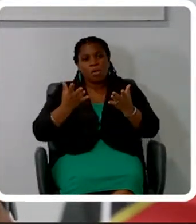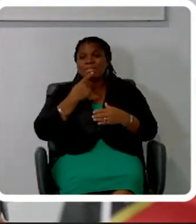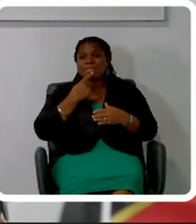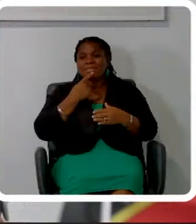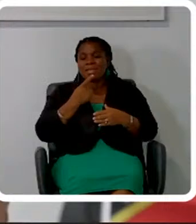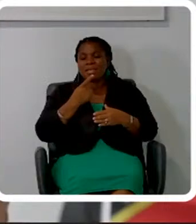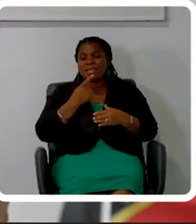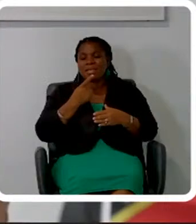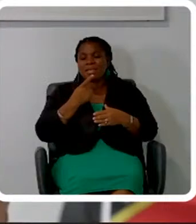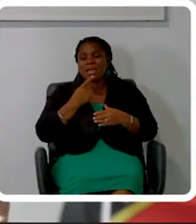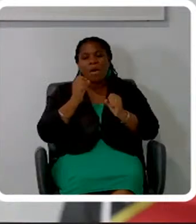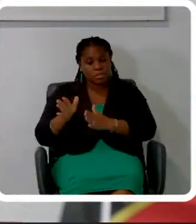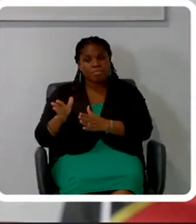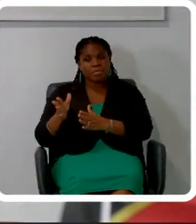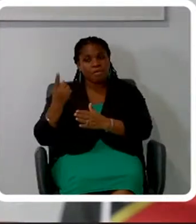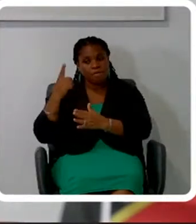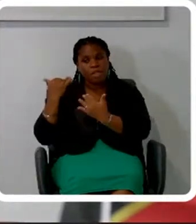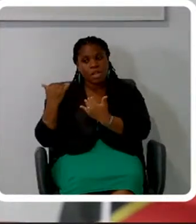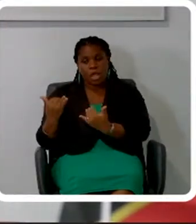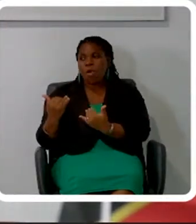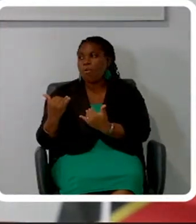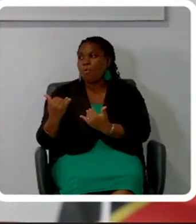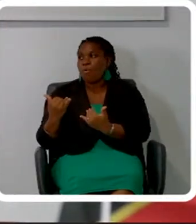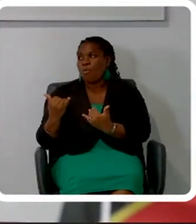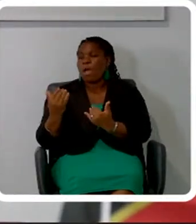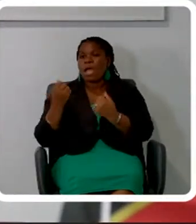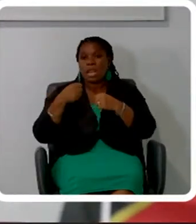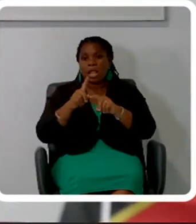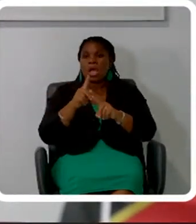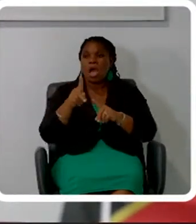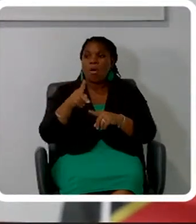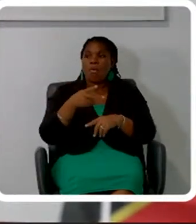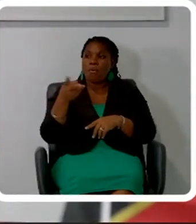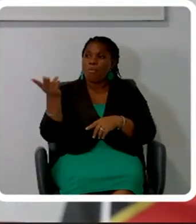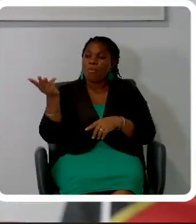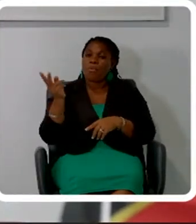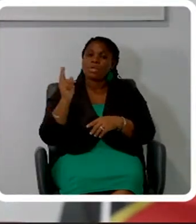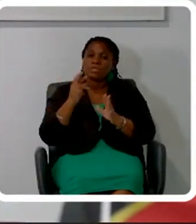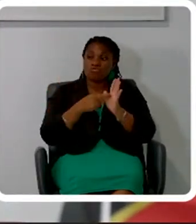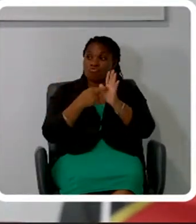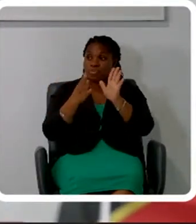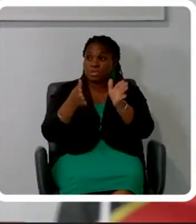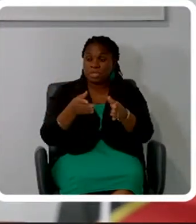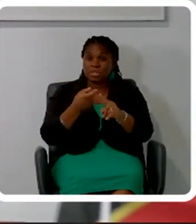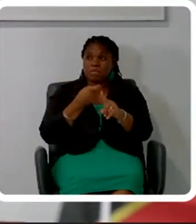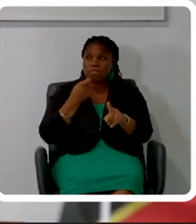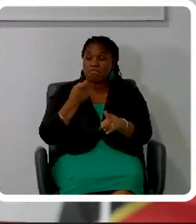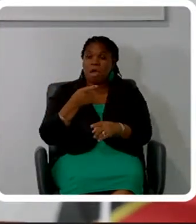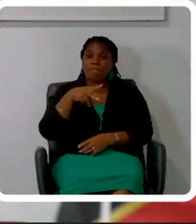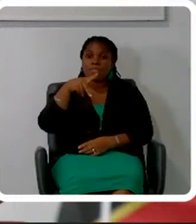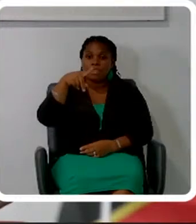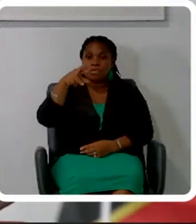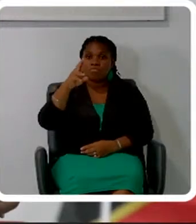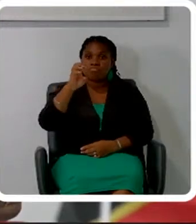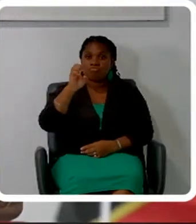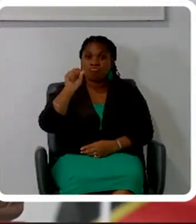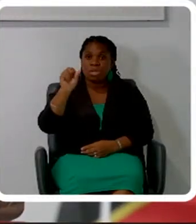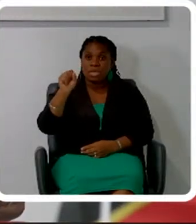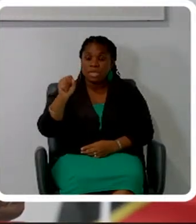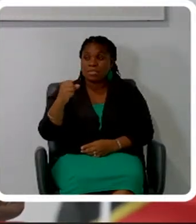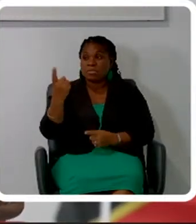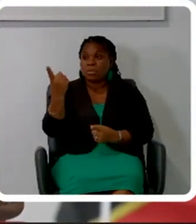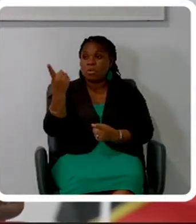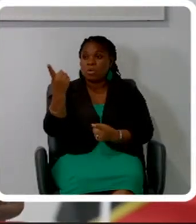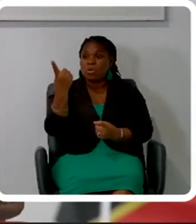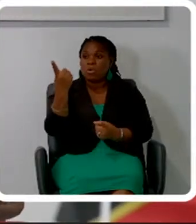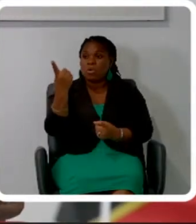now and leave it now to the press to ask any questions surrounding what the trip was about.